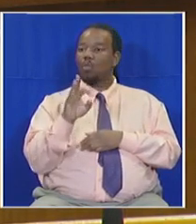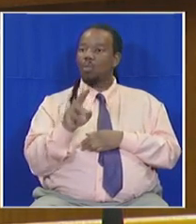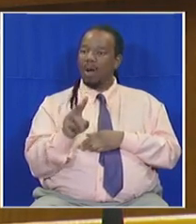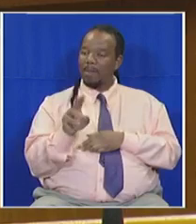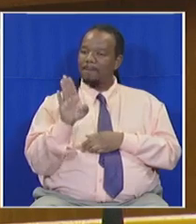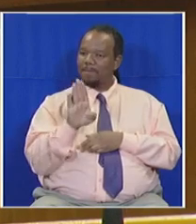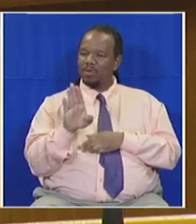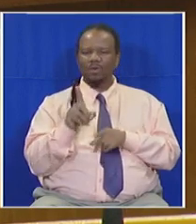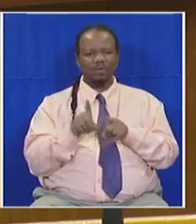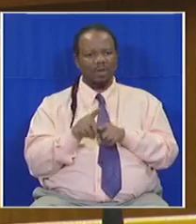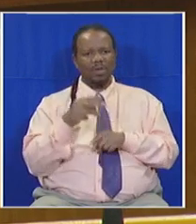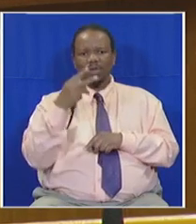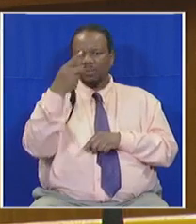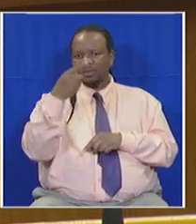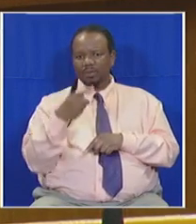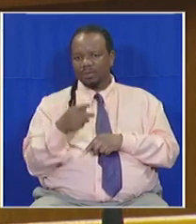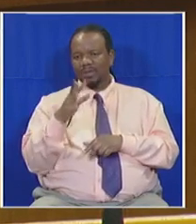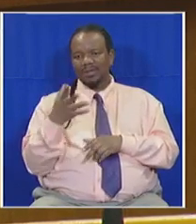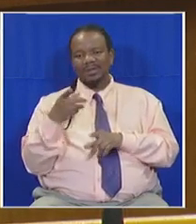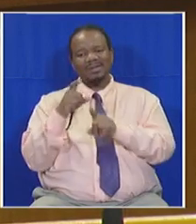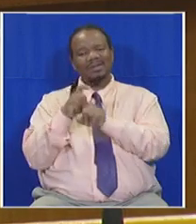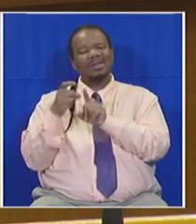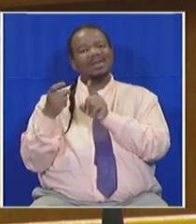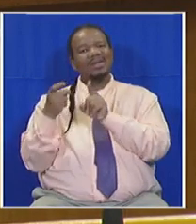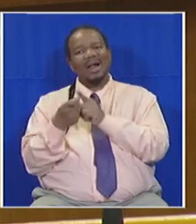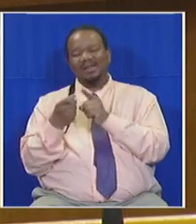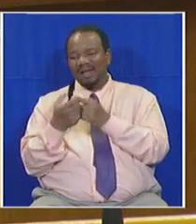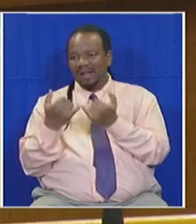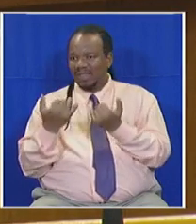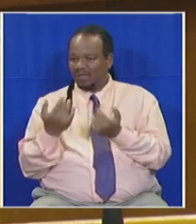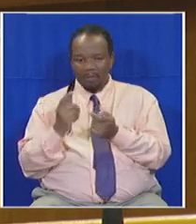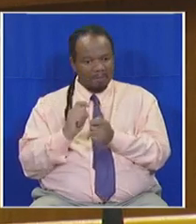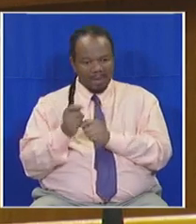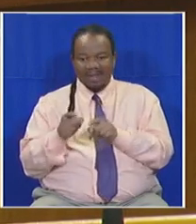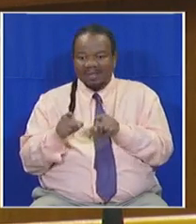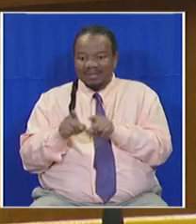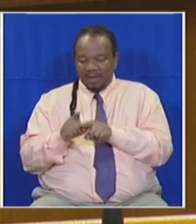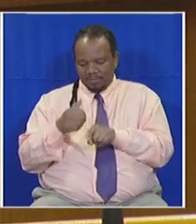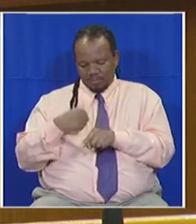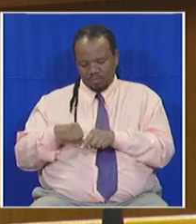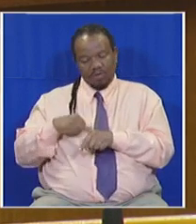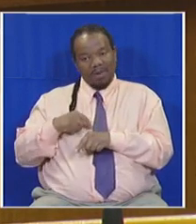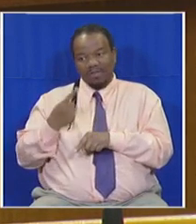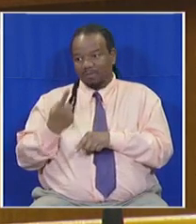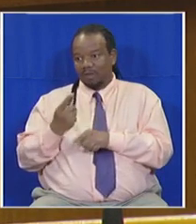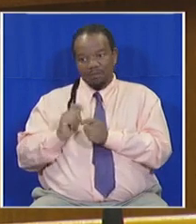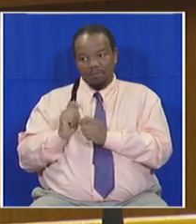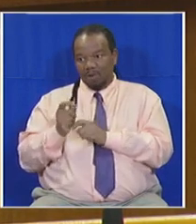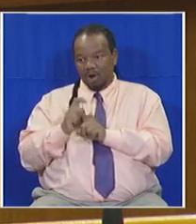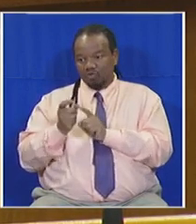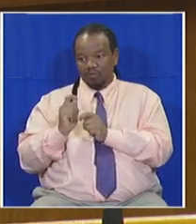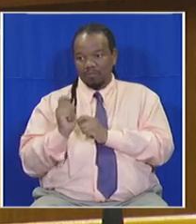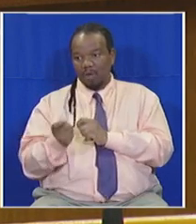This culture of non-payment has also extended to municipalities themselves, as certain municipalities have become